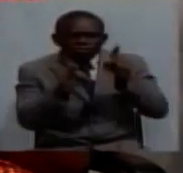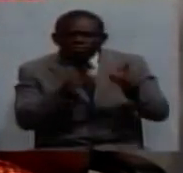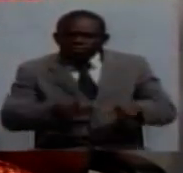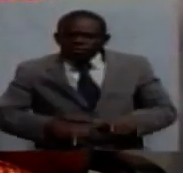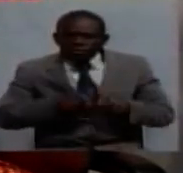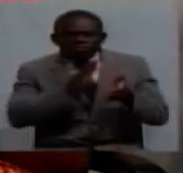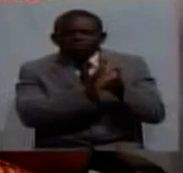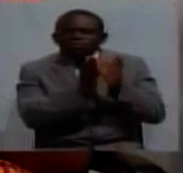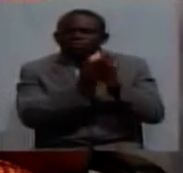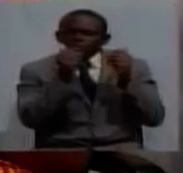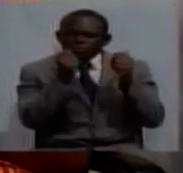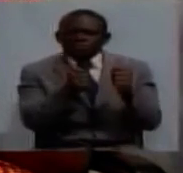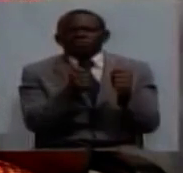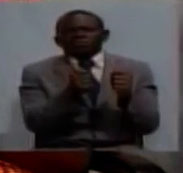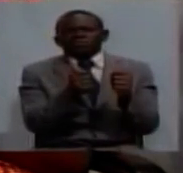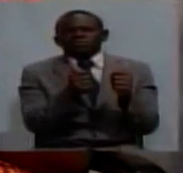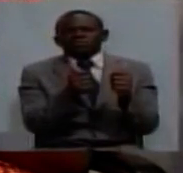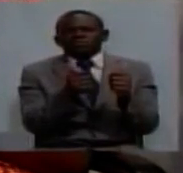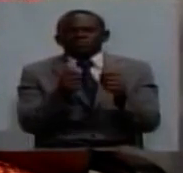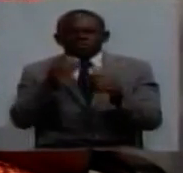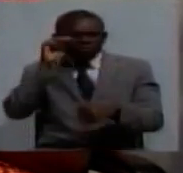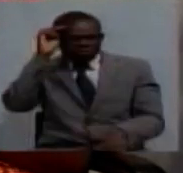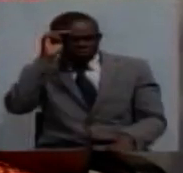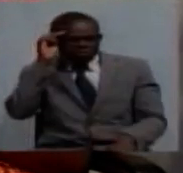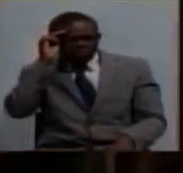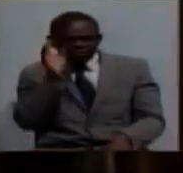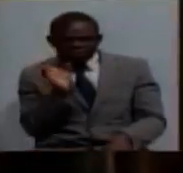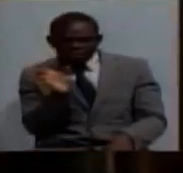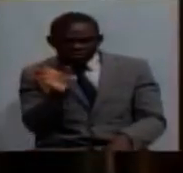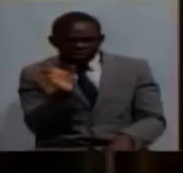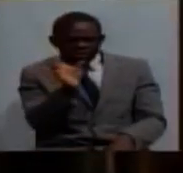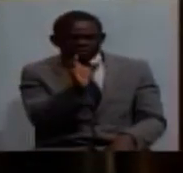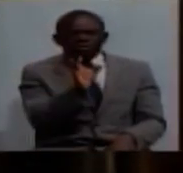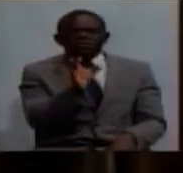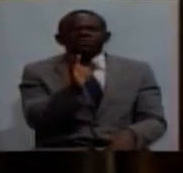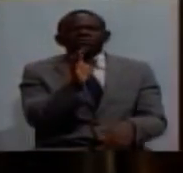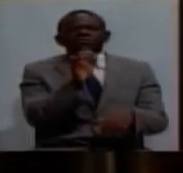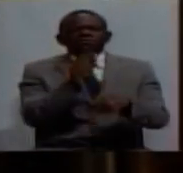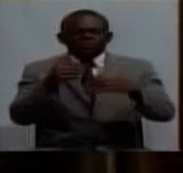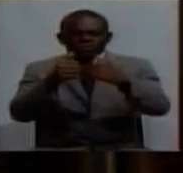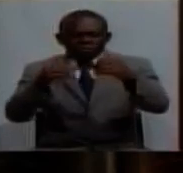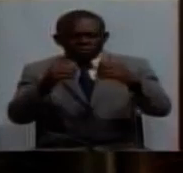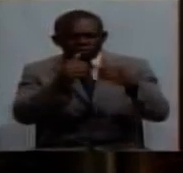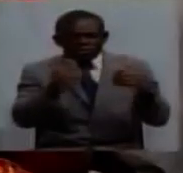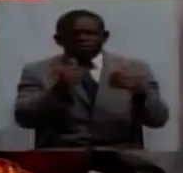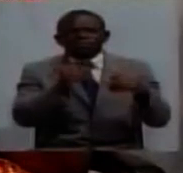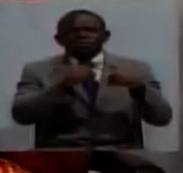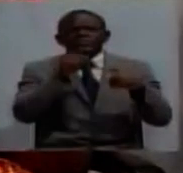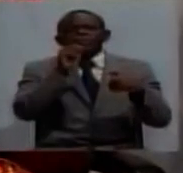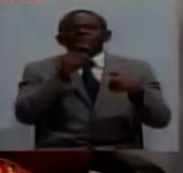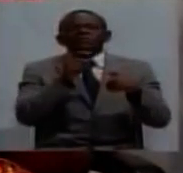sectors and ministries are divided so that we have focus. But in the final analysis, they must be